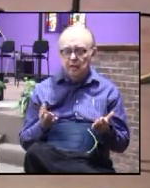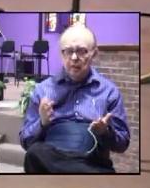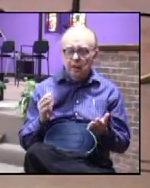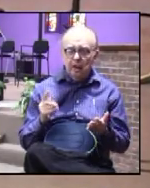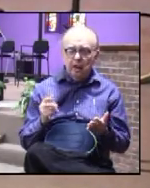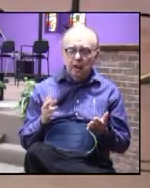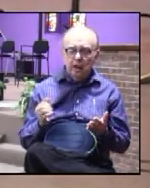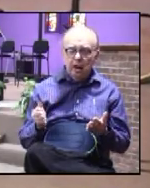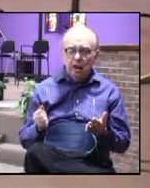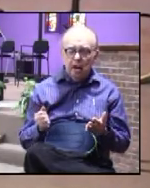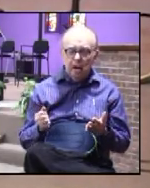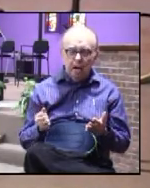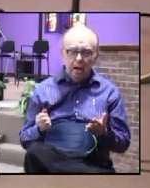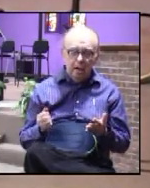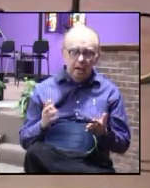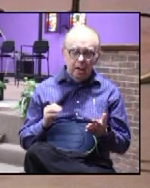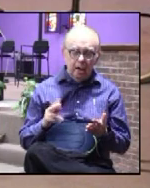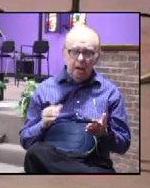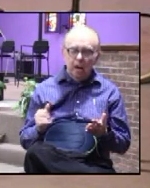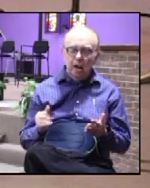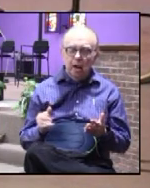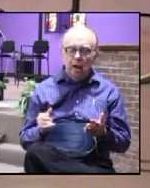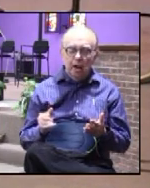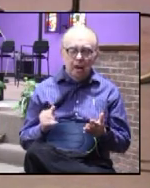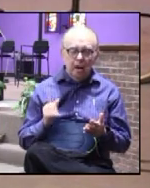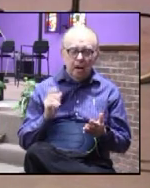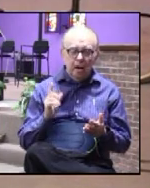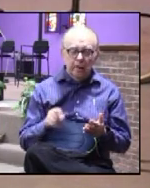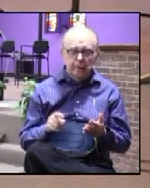Martha or Mary,